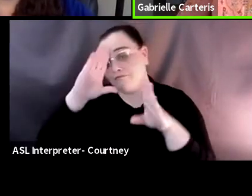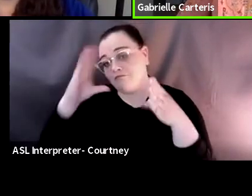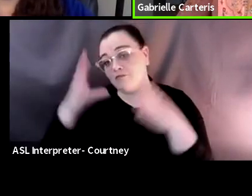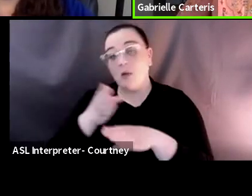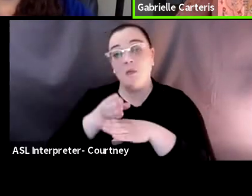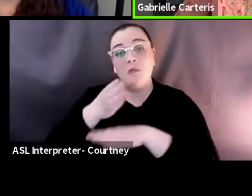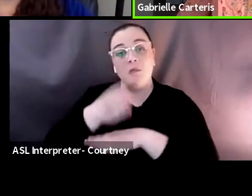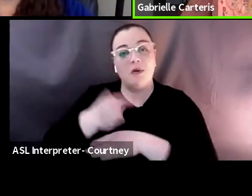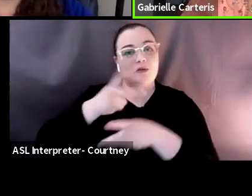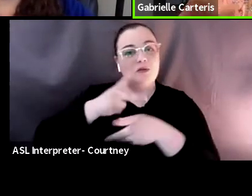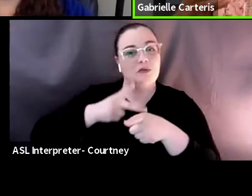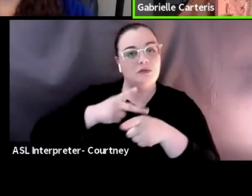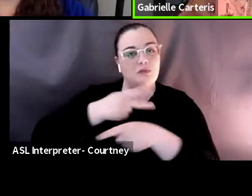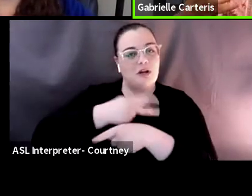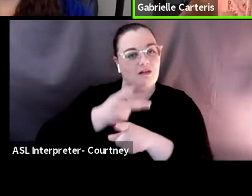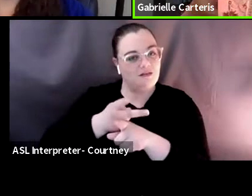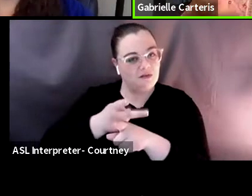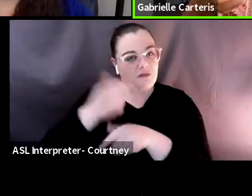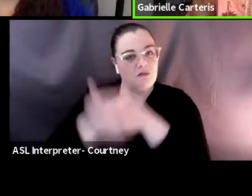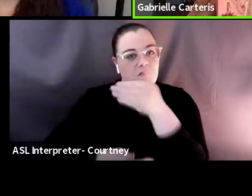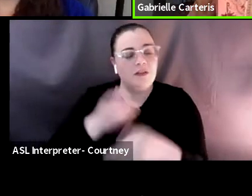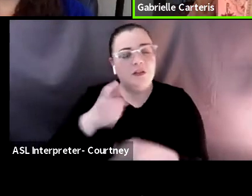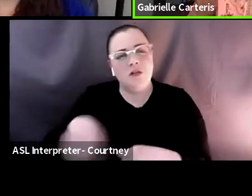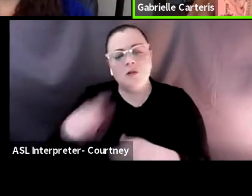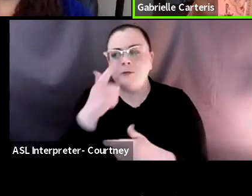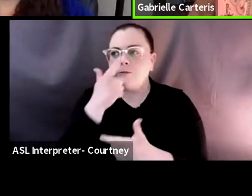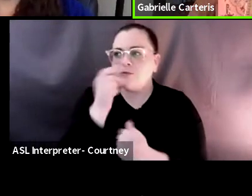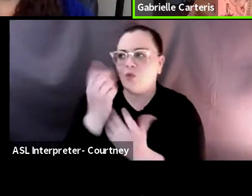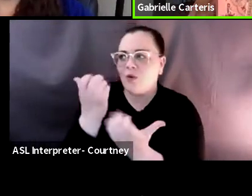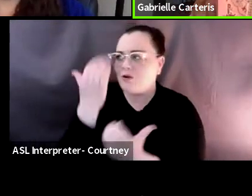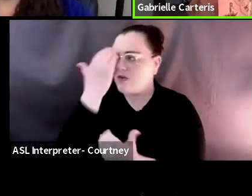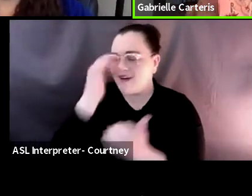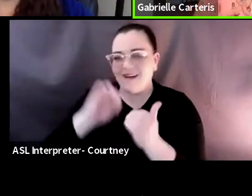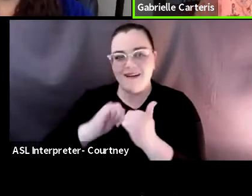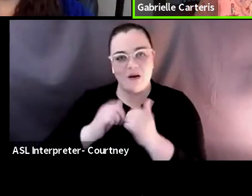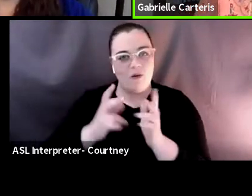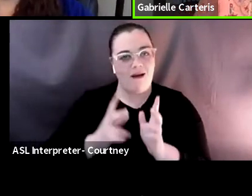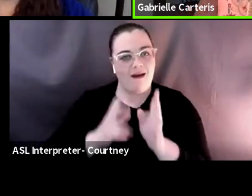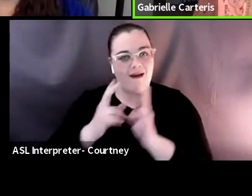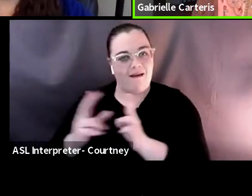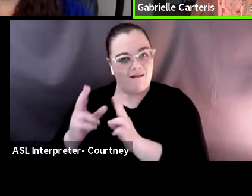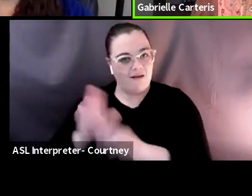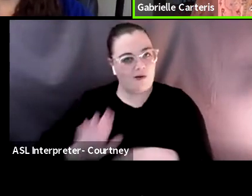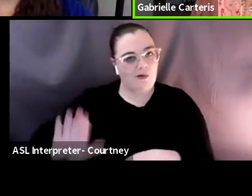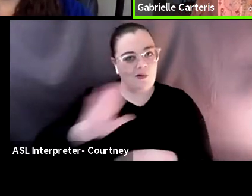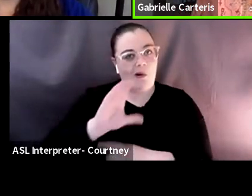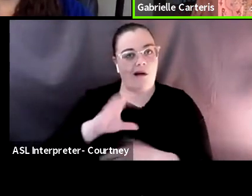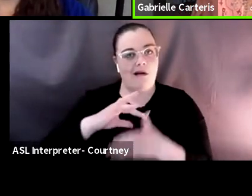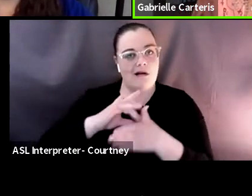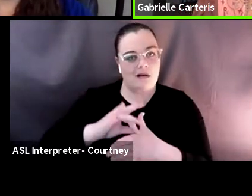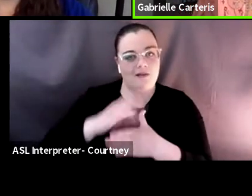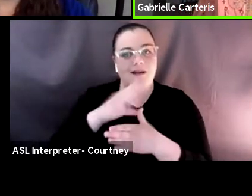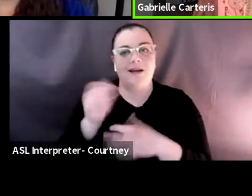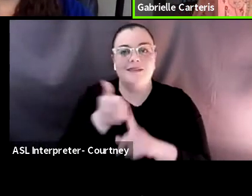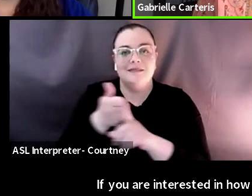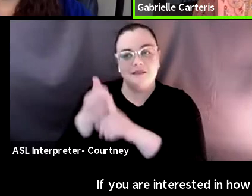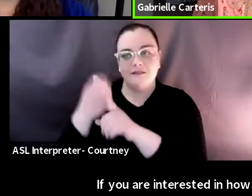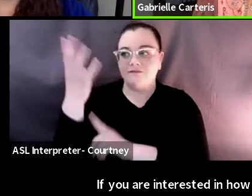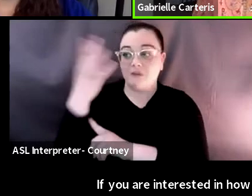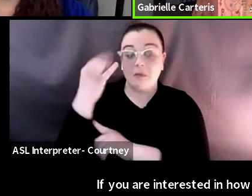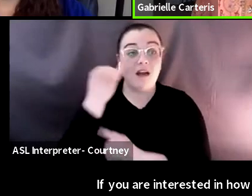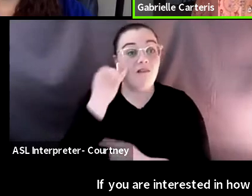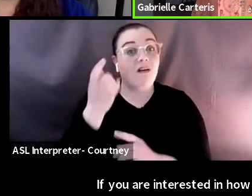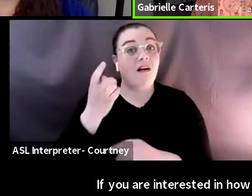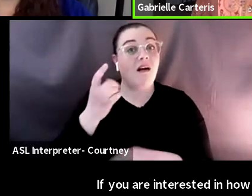are interested in learning on how to edit your own content and self-tape videos. If you missed last week's segment,